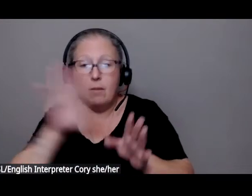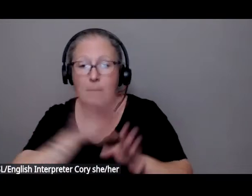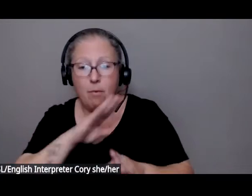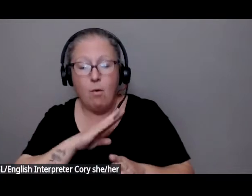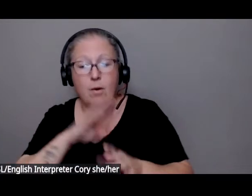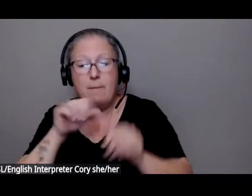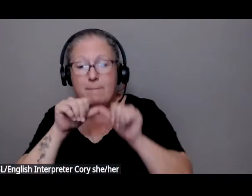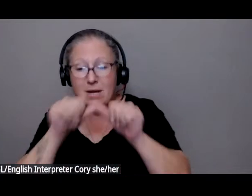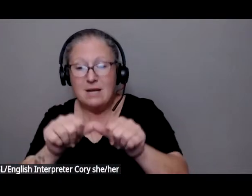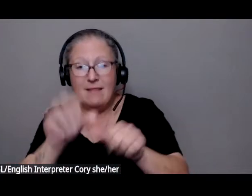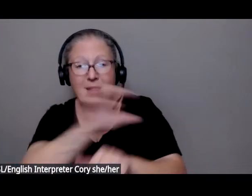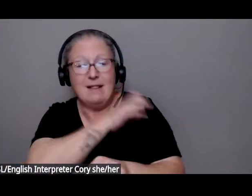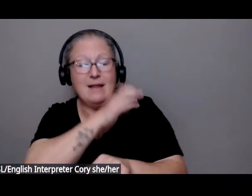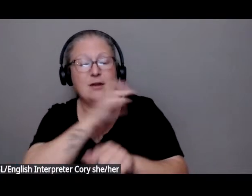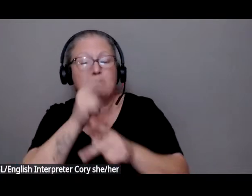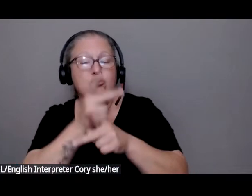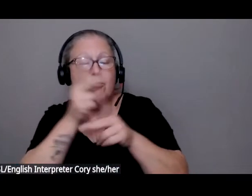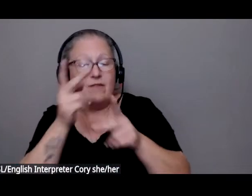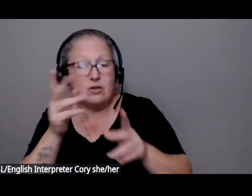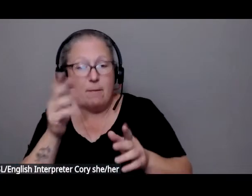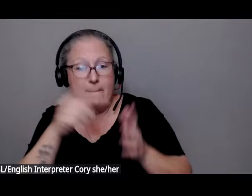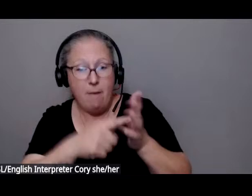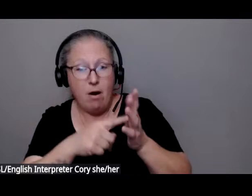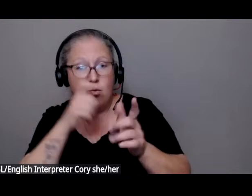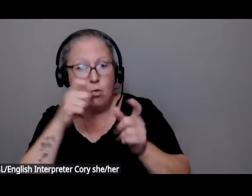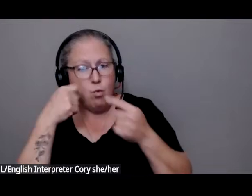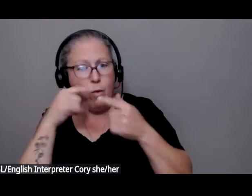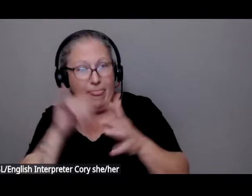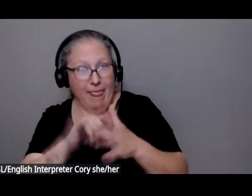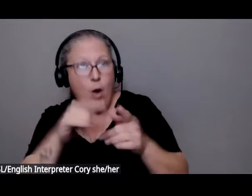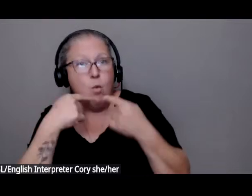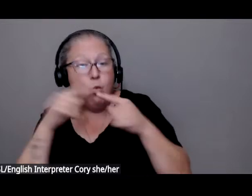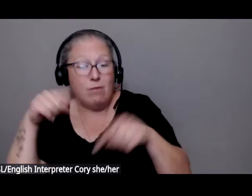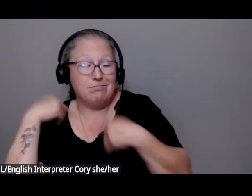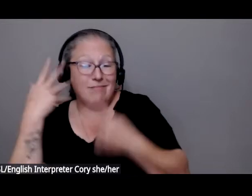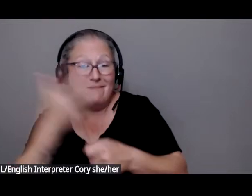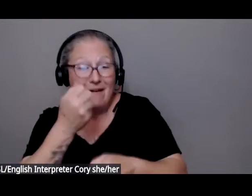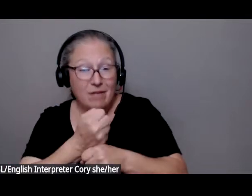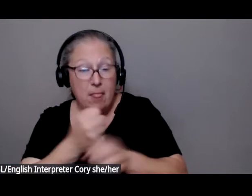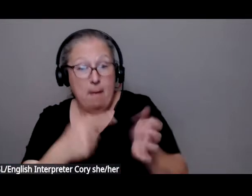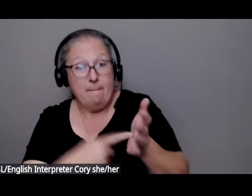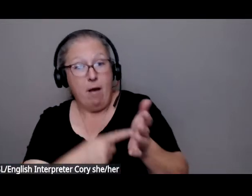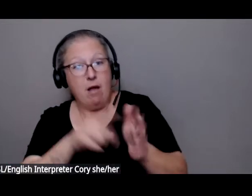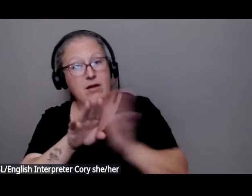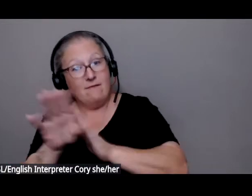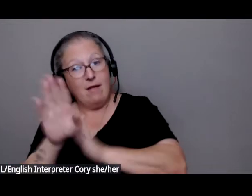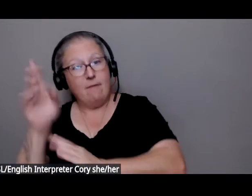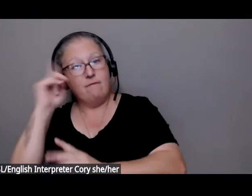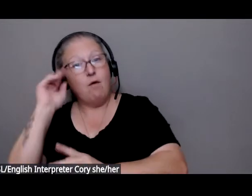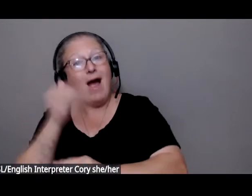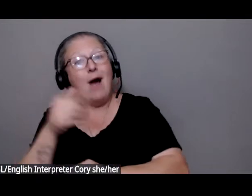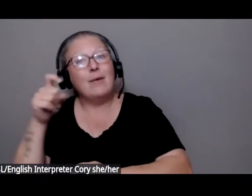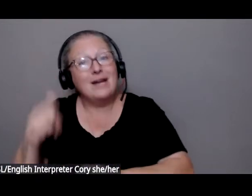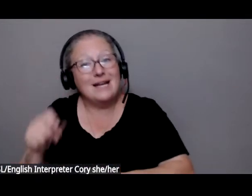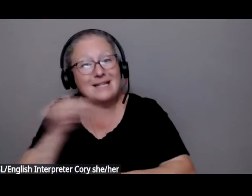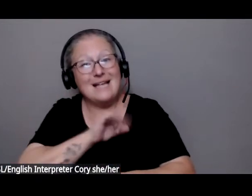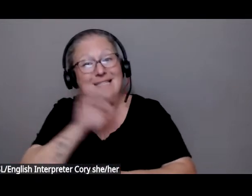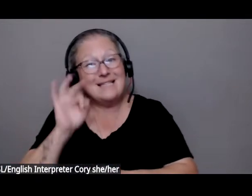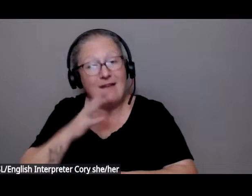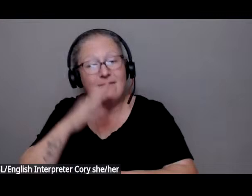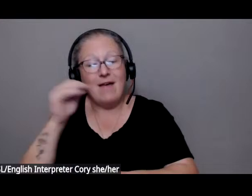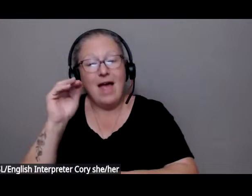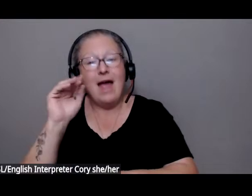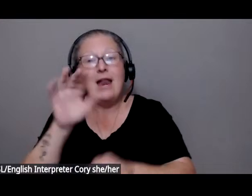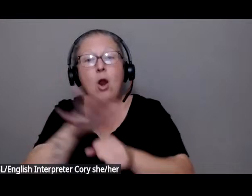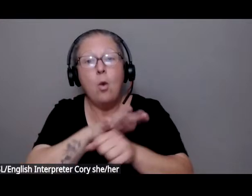clinical supervision model that has worked effectively for the past 5 years. This model was developed based on our needs as staff, and the location of our supervisor